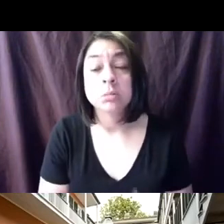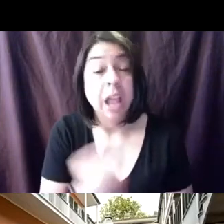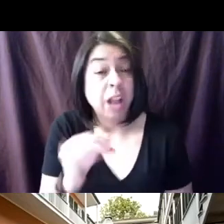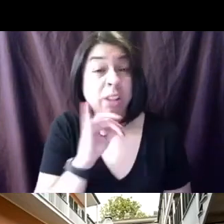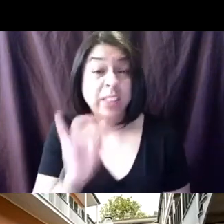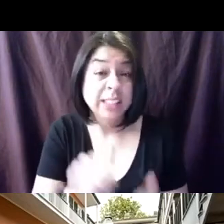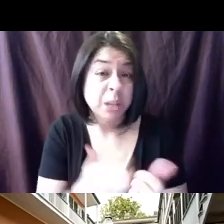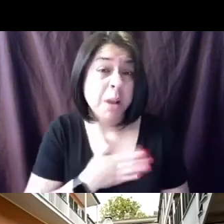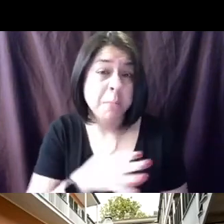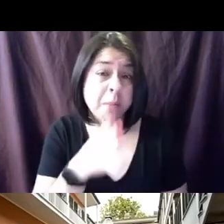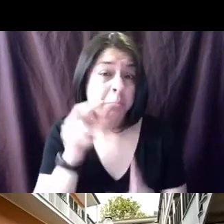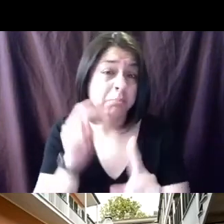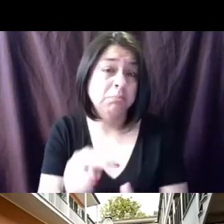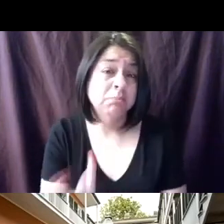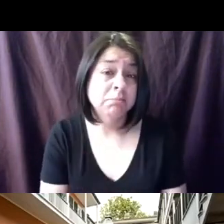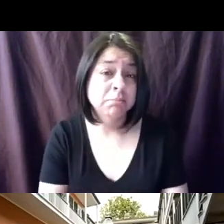how she felt about it.